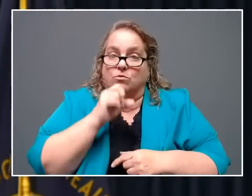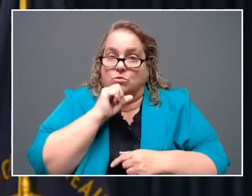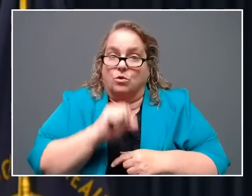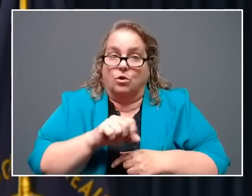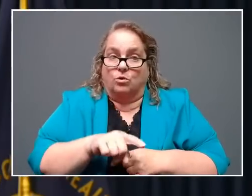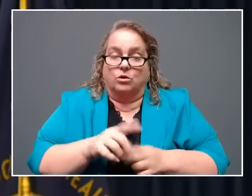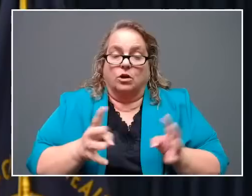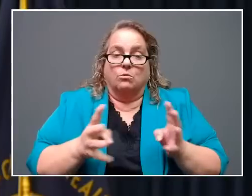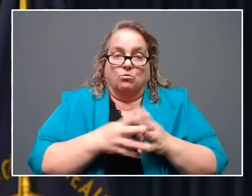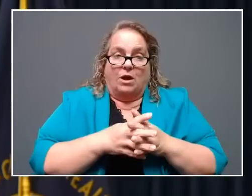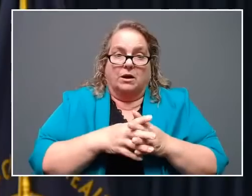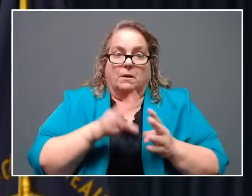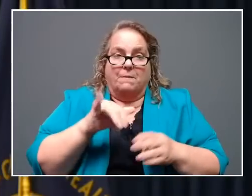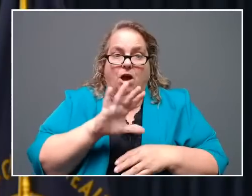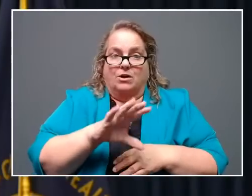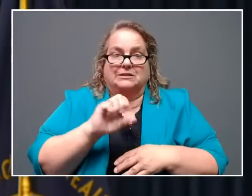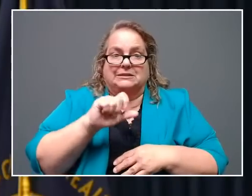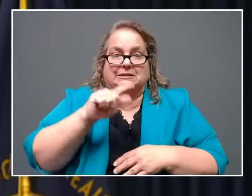her stepfather.